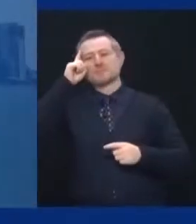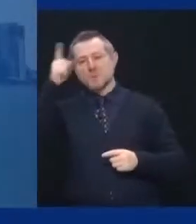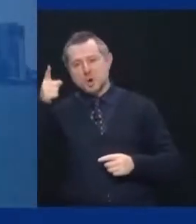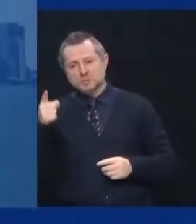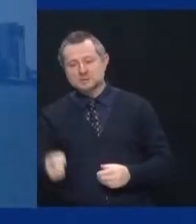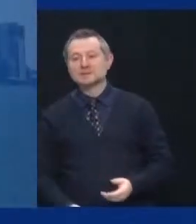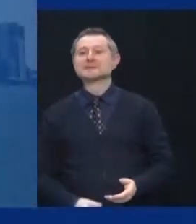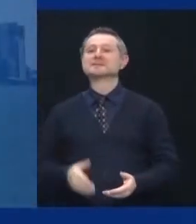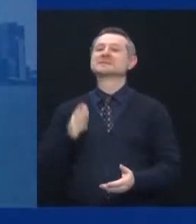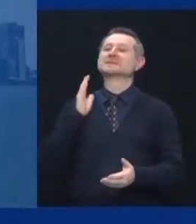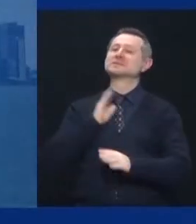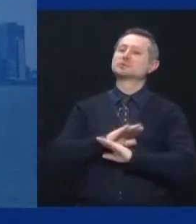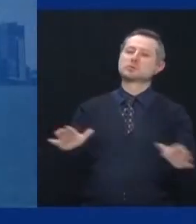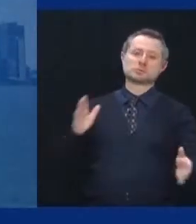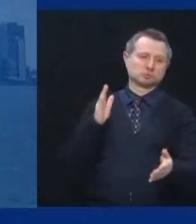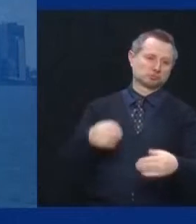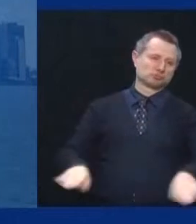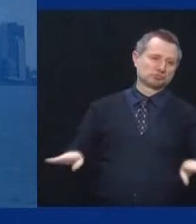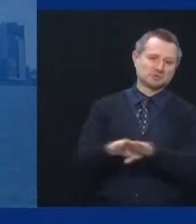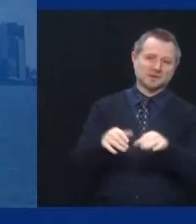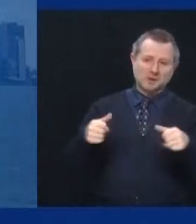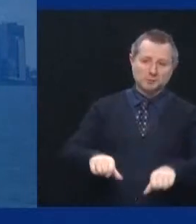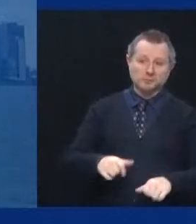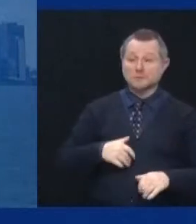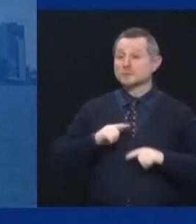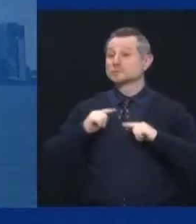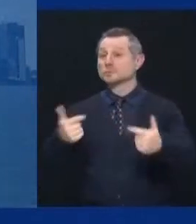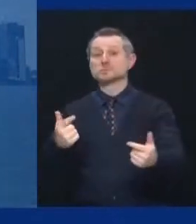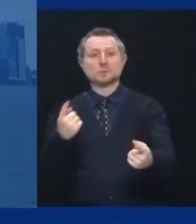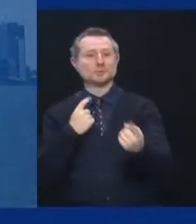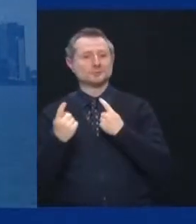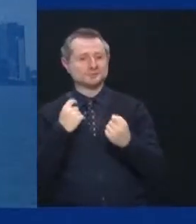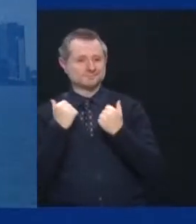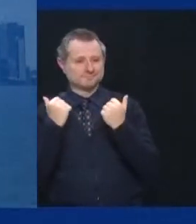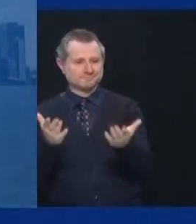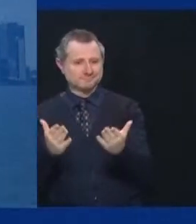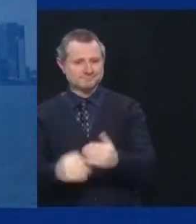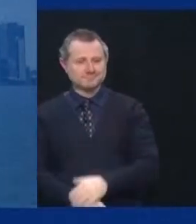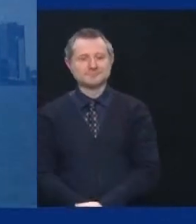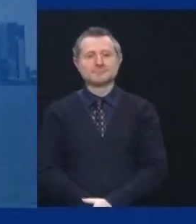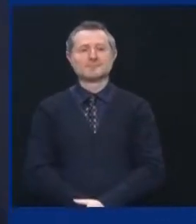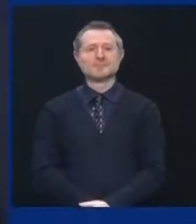shutdowns. Questions, comments? Our pleasure.